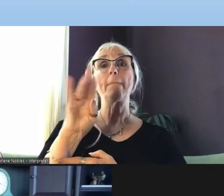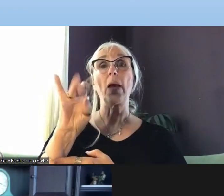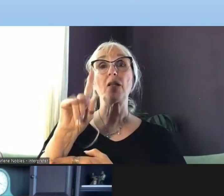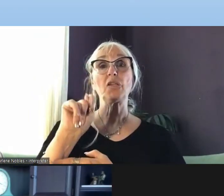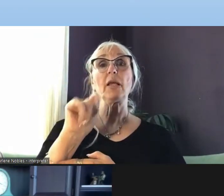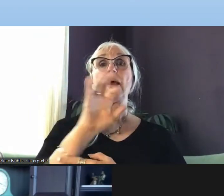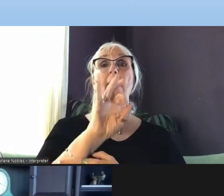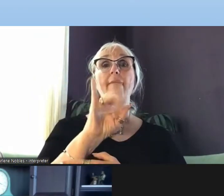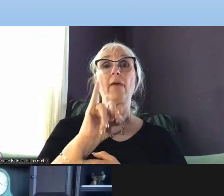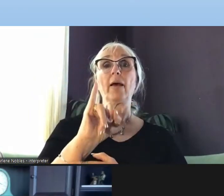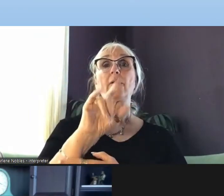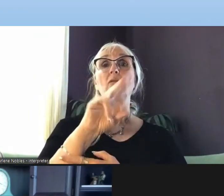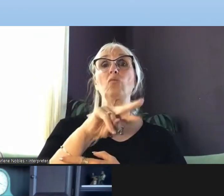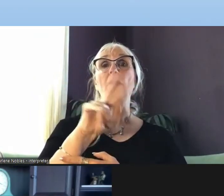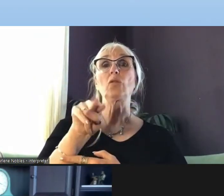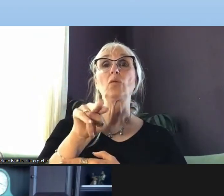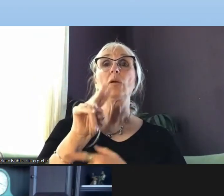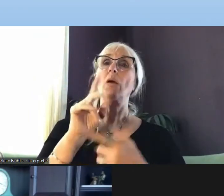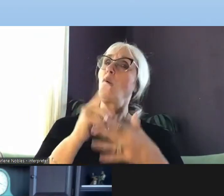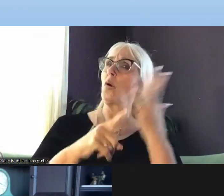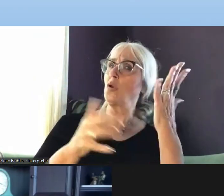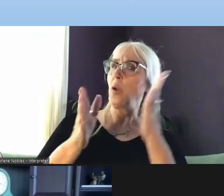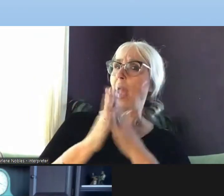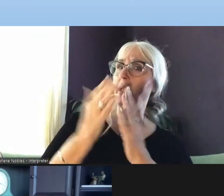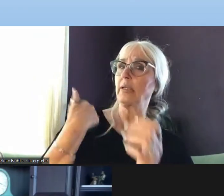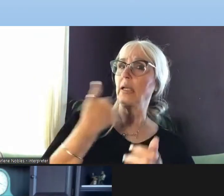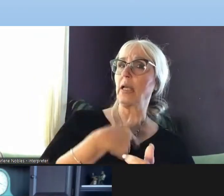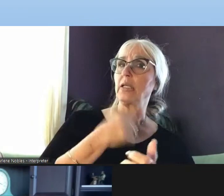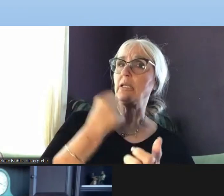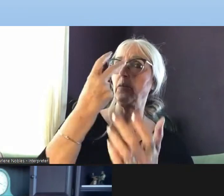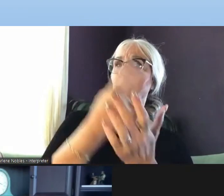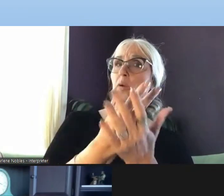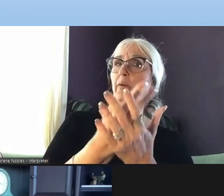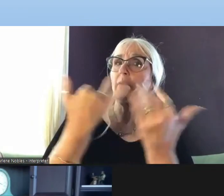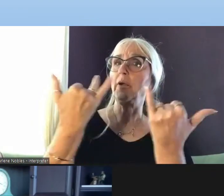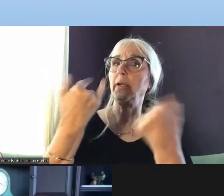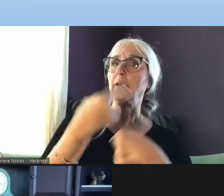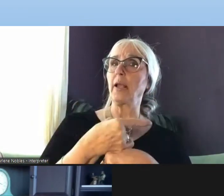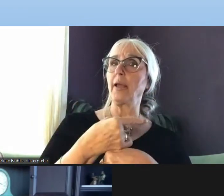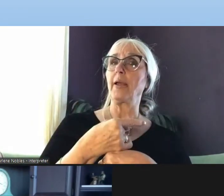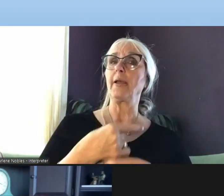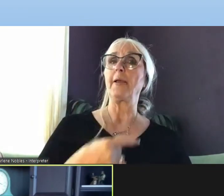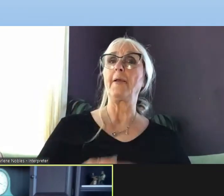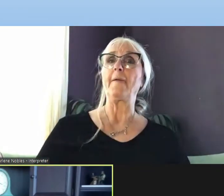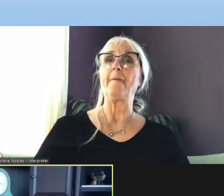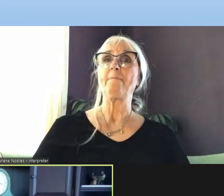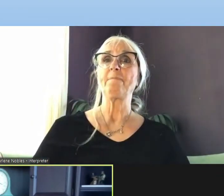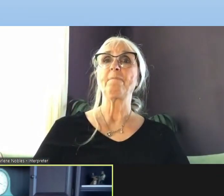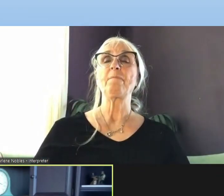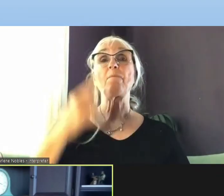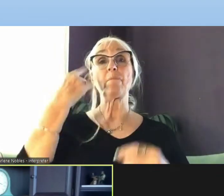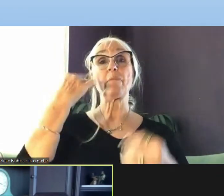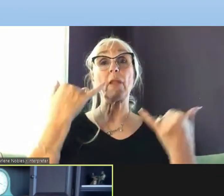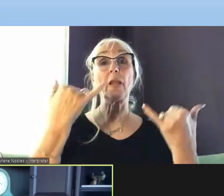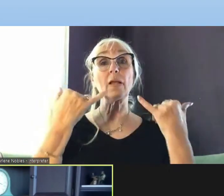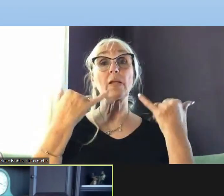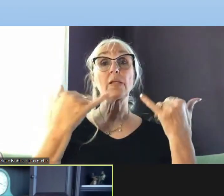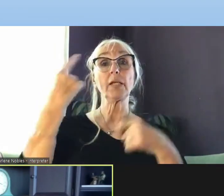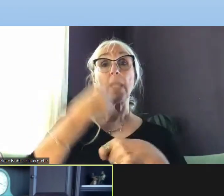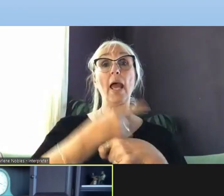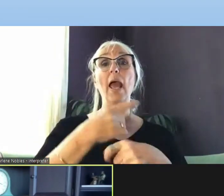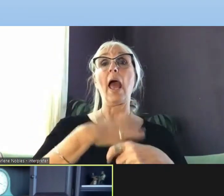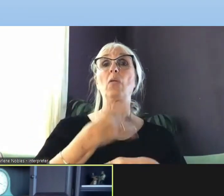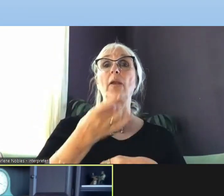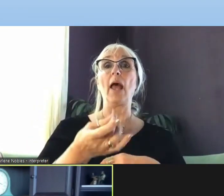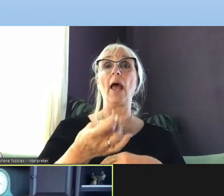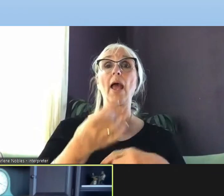what are you, Lisa, what are you asking us to approve today? Just your. So for today, I would like to pursue use